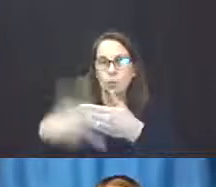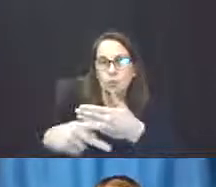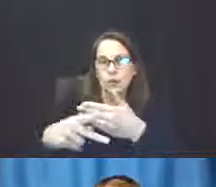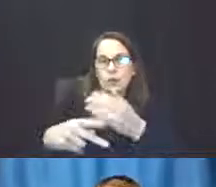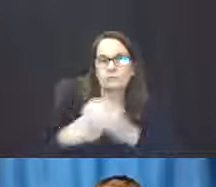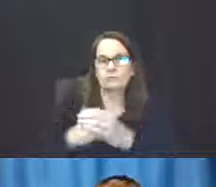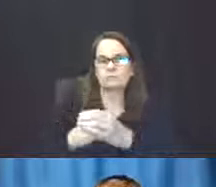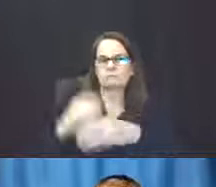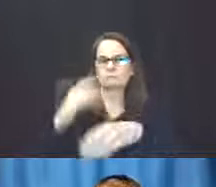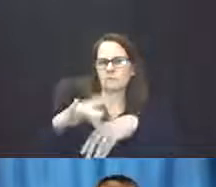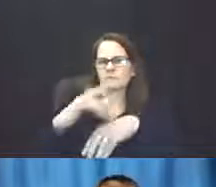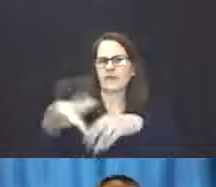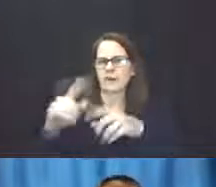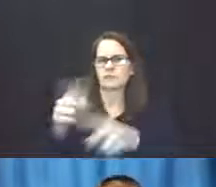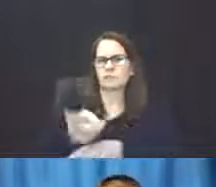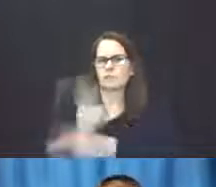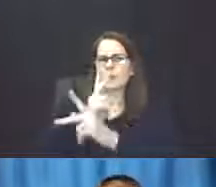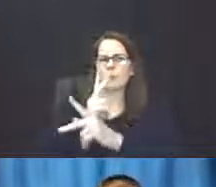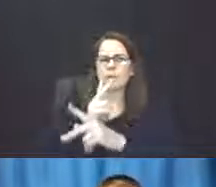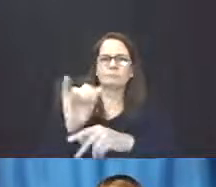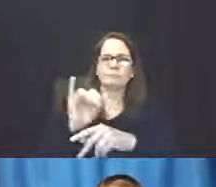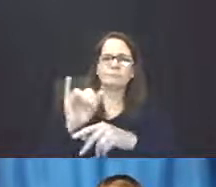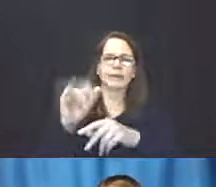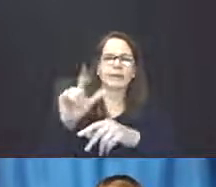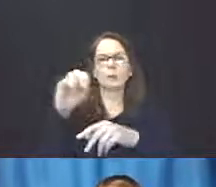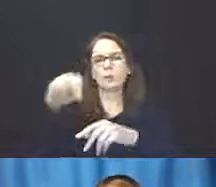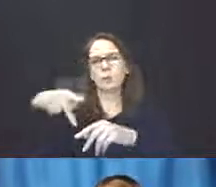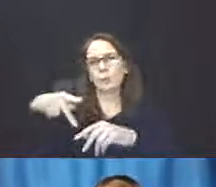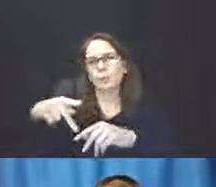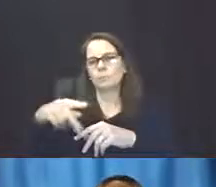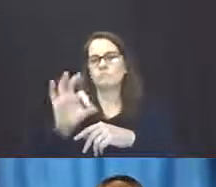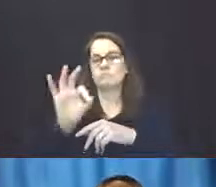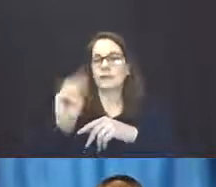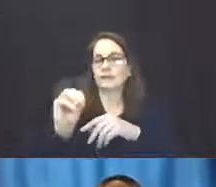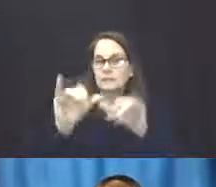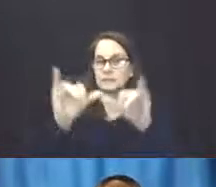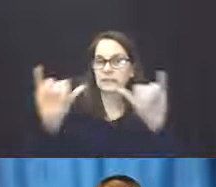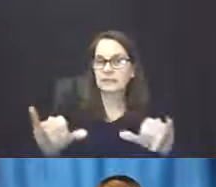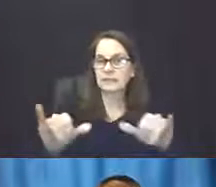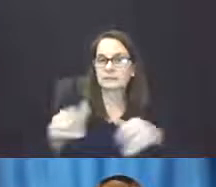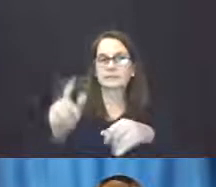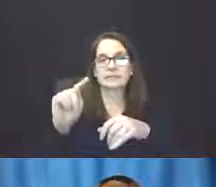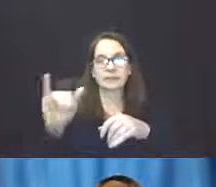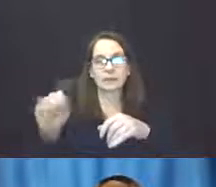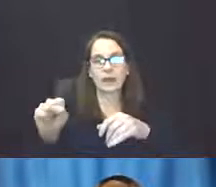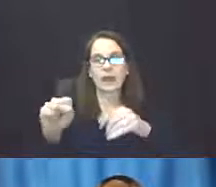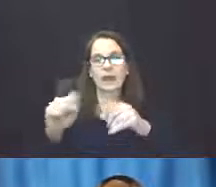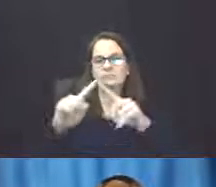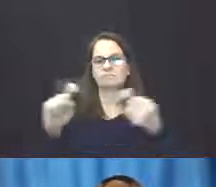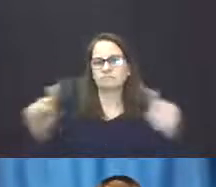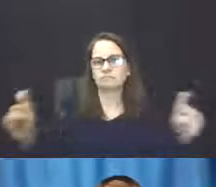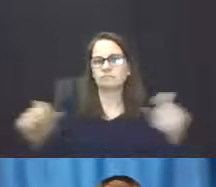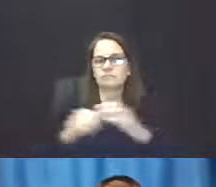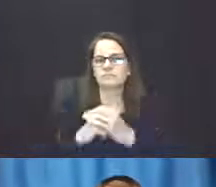Assistive Technology and Equipment Loan Program. There are some devices that are available for borrow. There's audio loops,